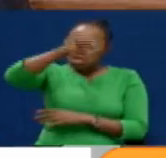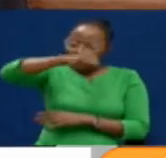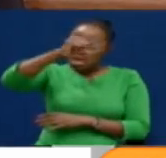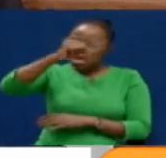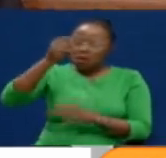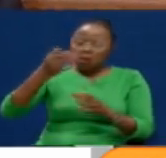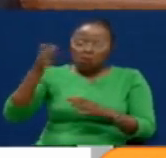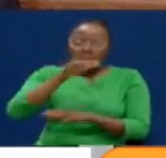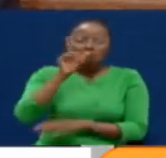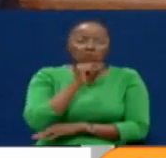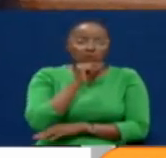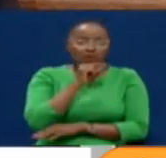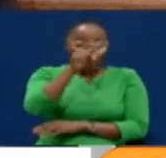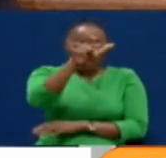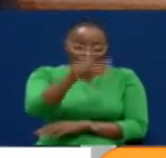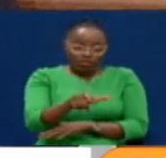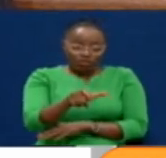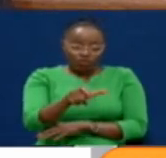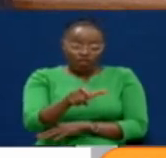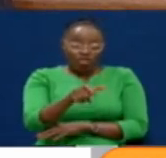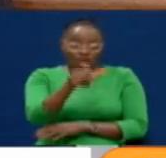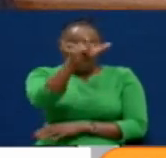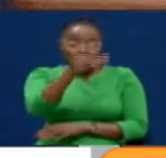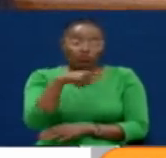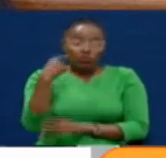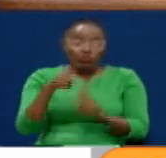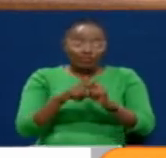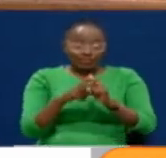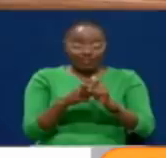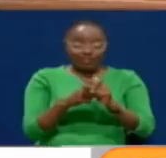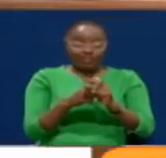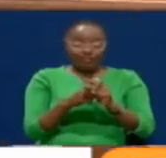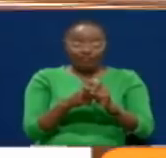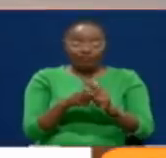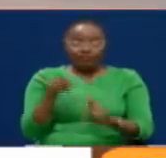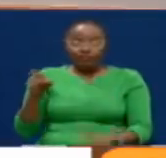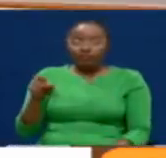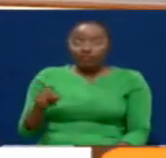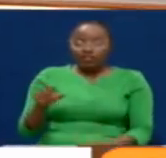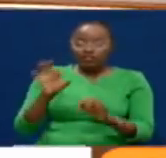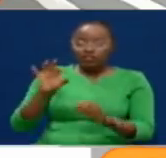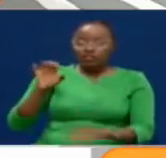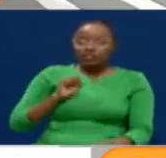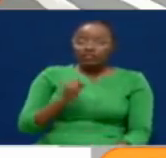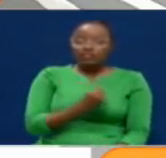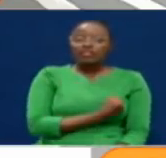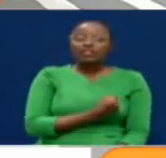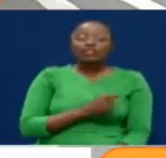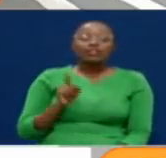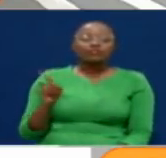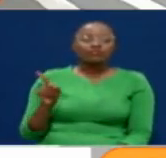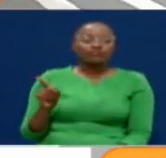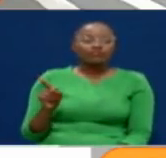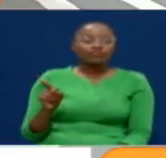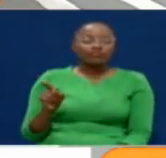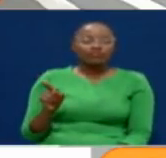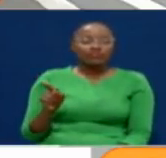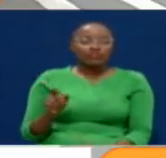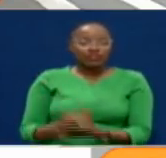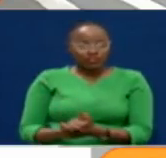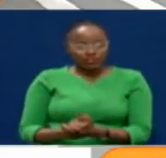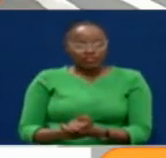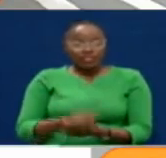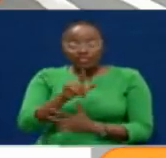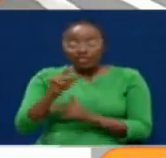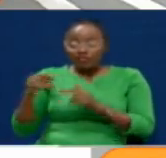tell you, the person, the guy who started all that, is this super senator of ours. He's the one who